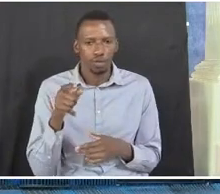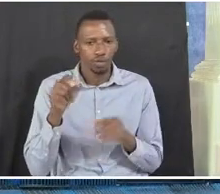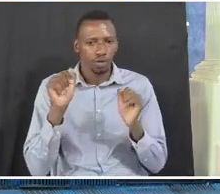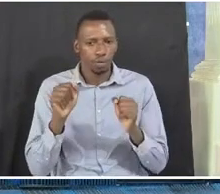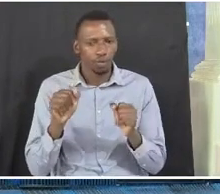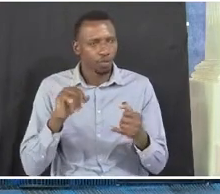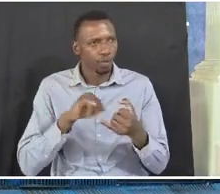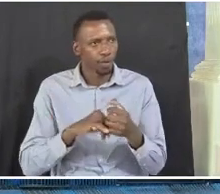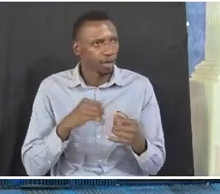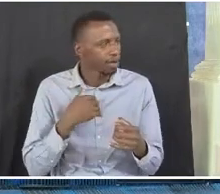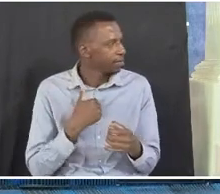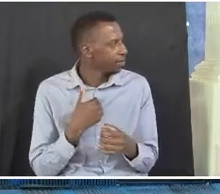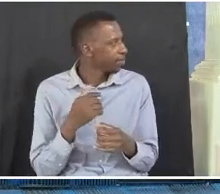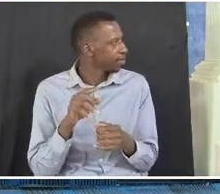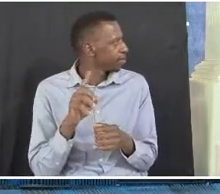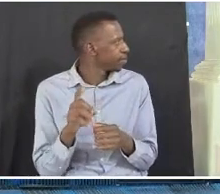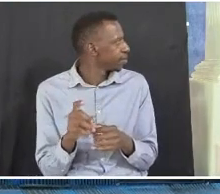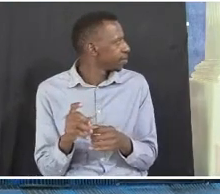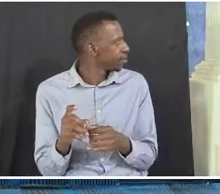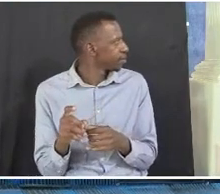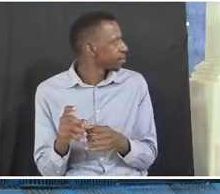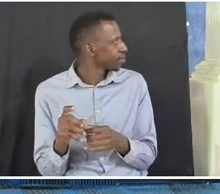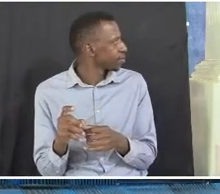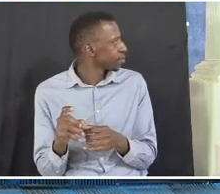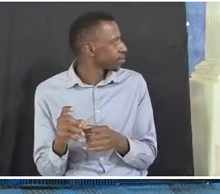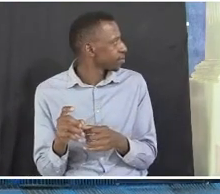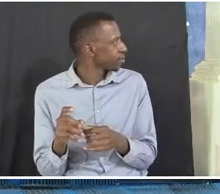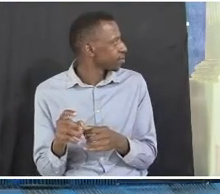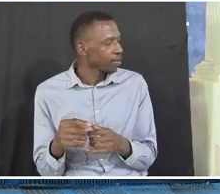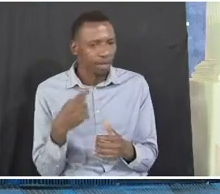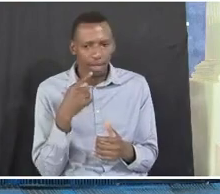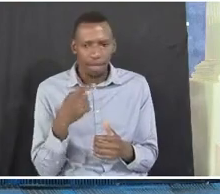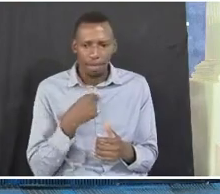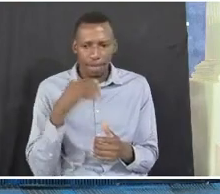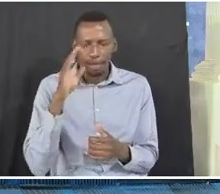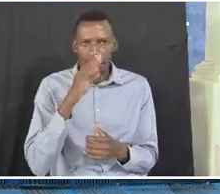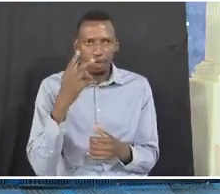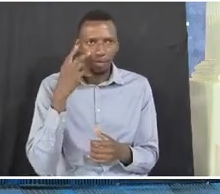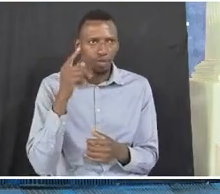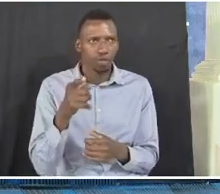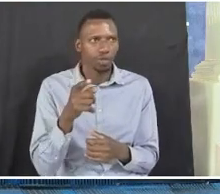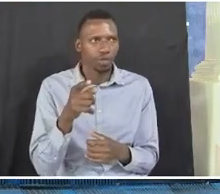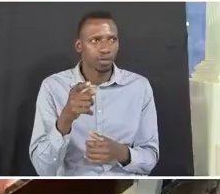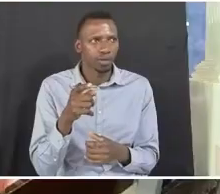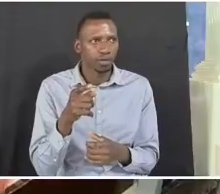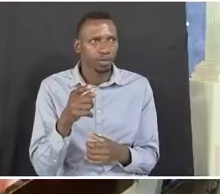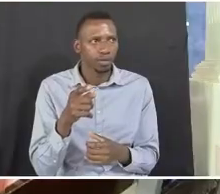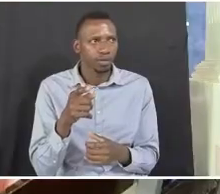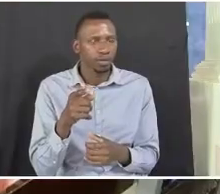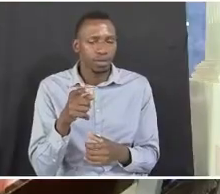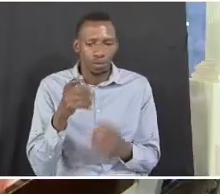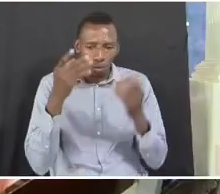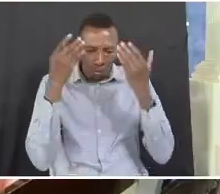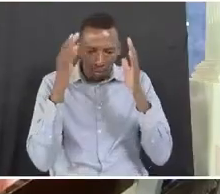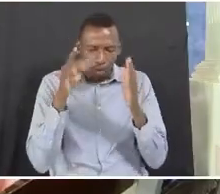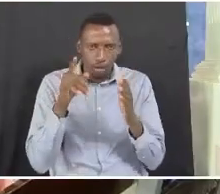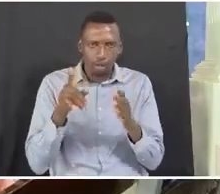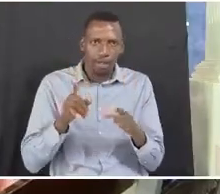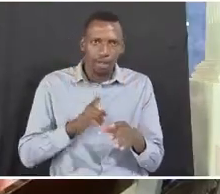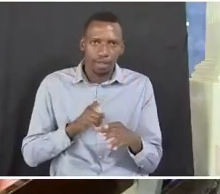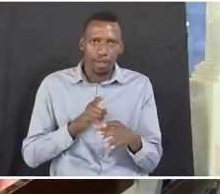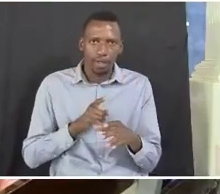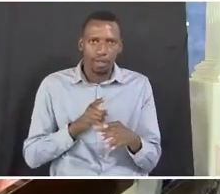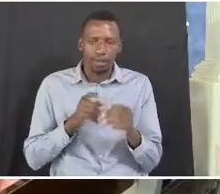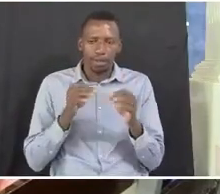Now, how will I marry you? I have never seen you. And he's having a ring. You don't know the ring, whether it